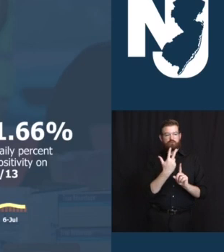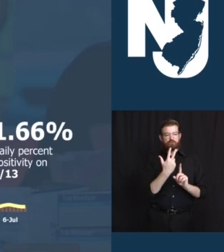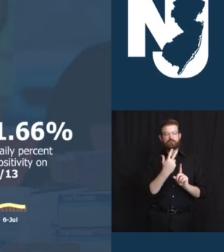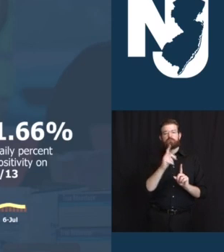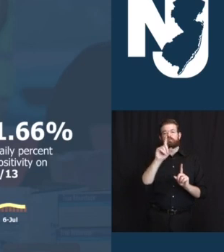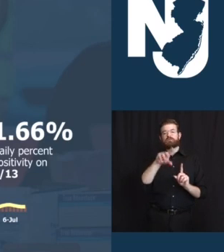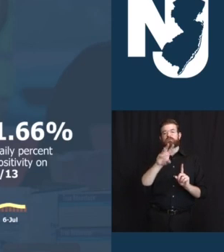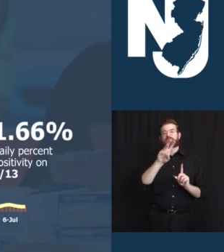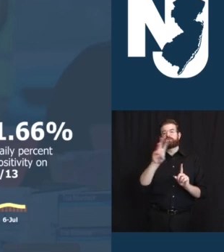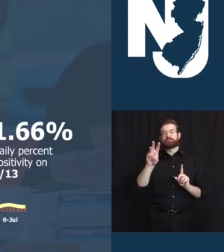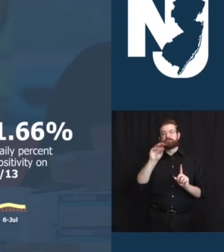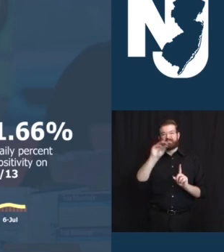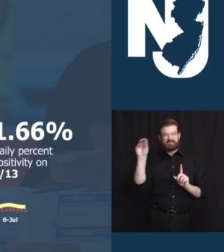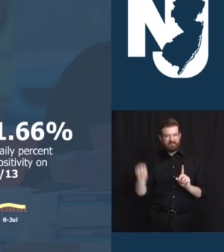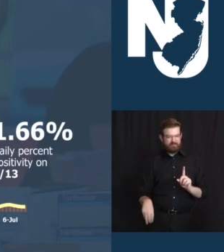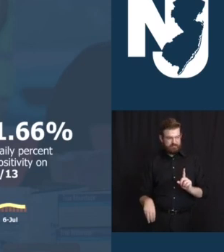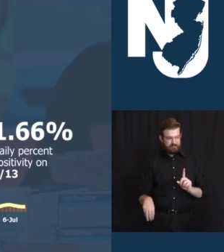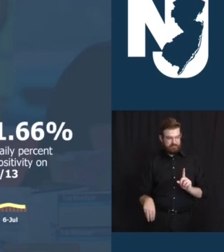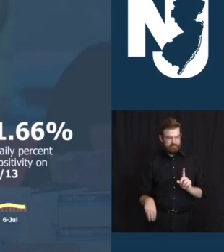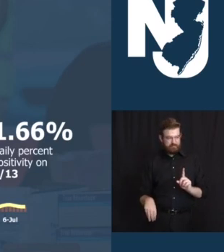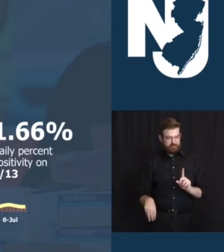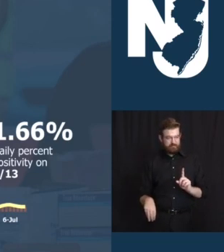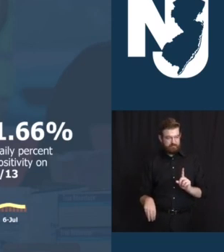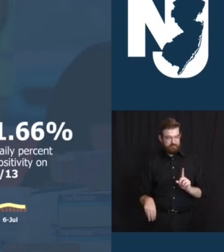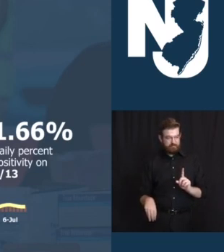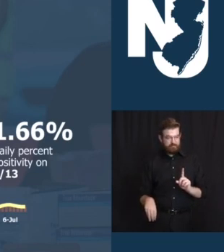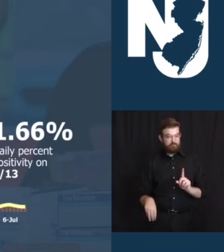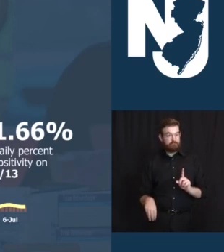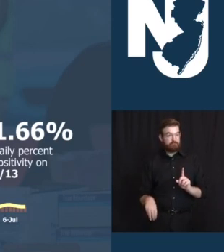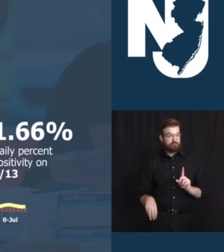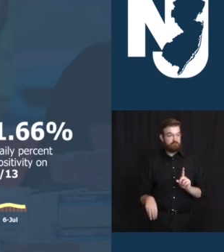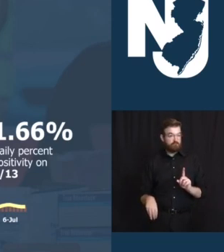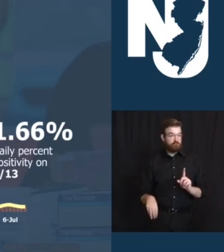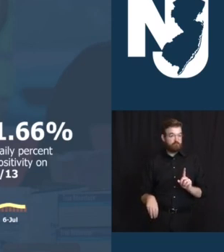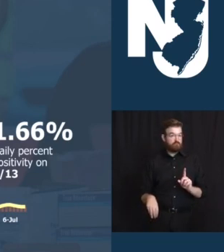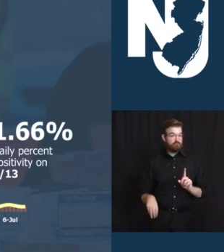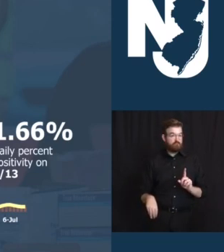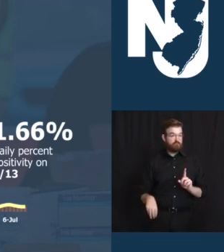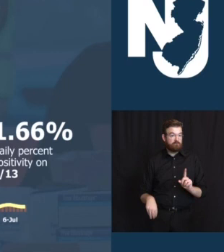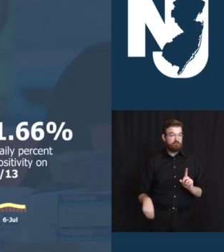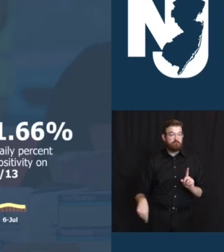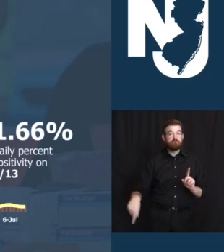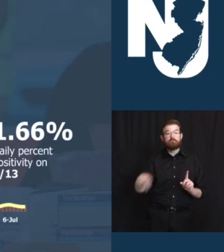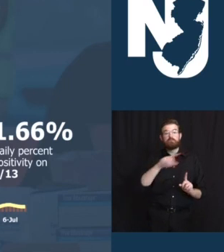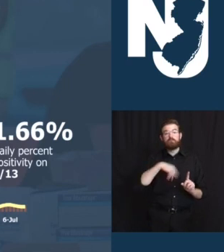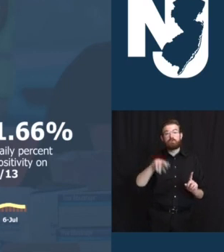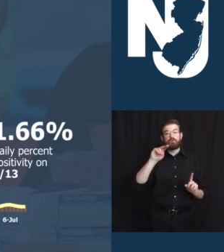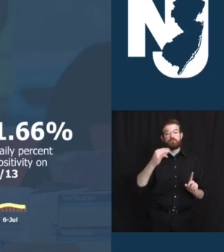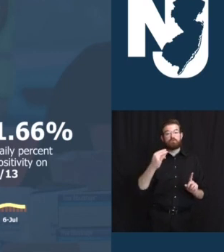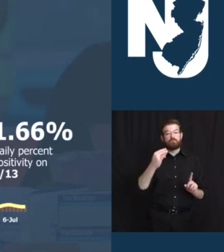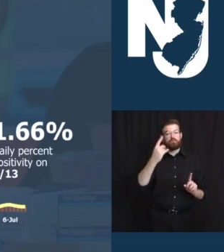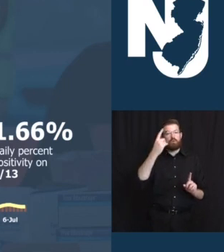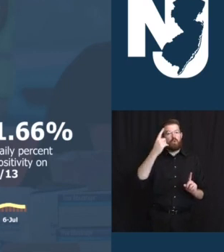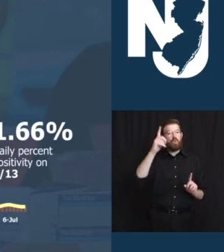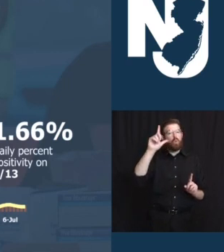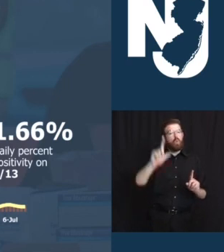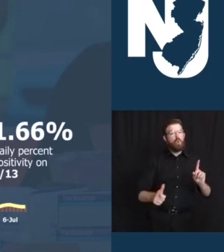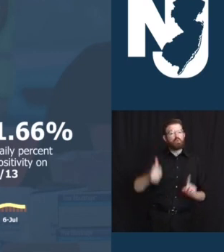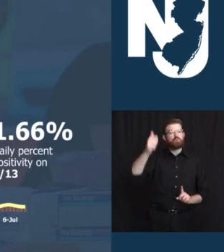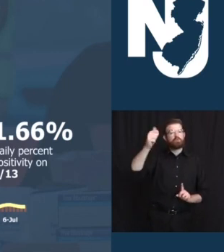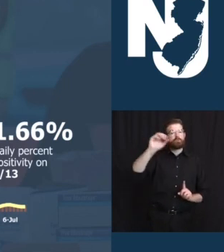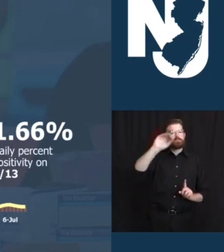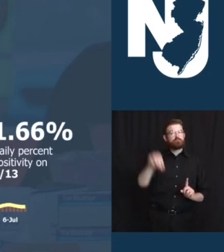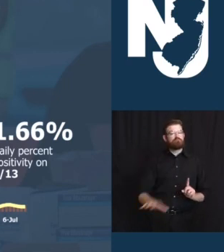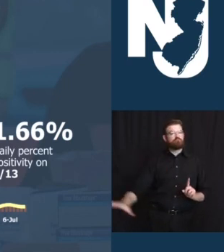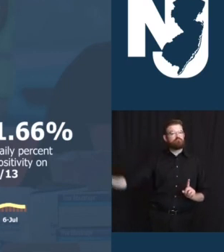1.66%, which keeps us among the lowest positivity rates in the entire country, and that's due to you